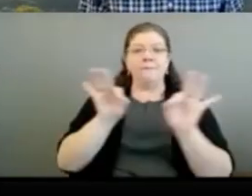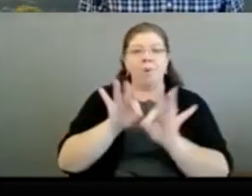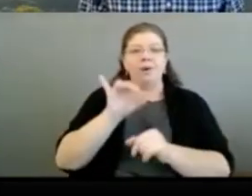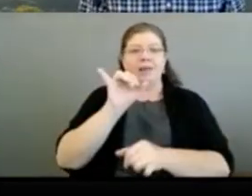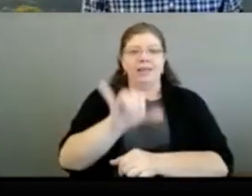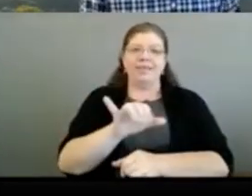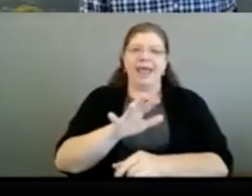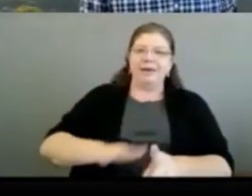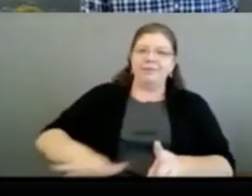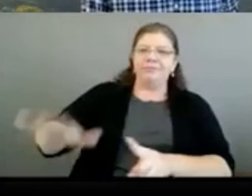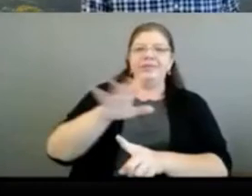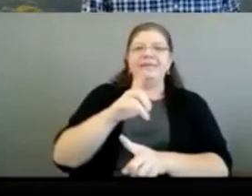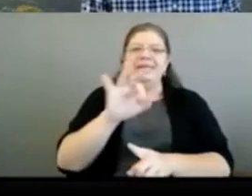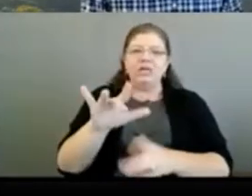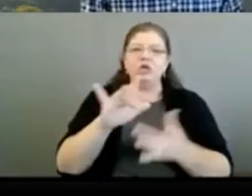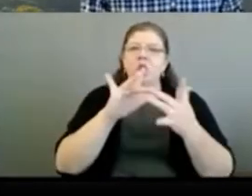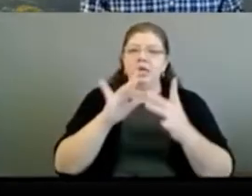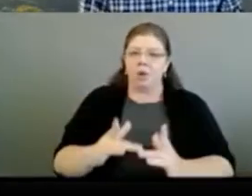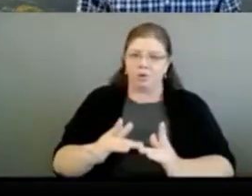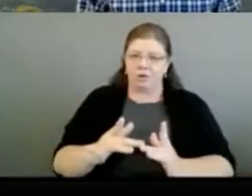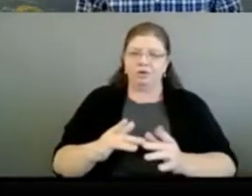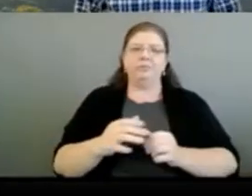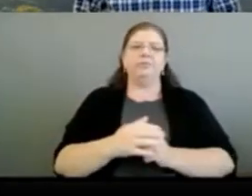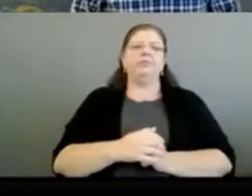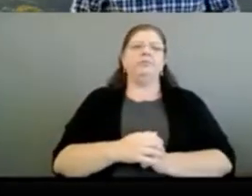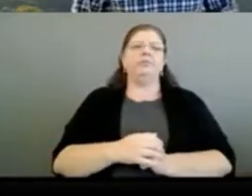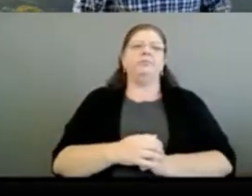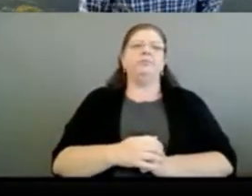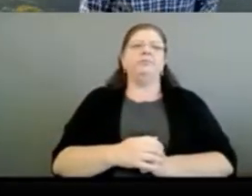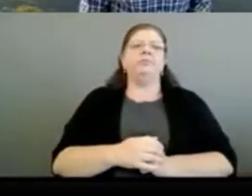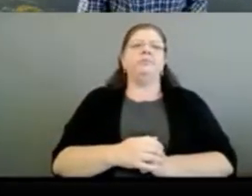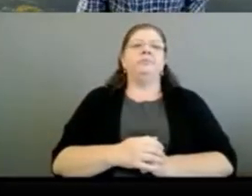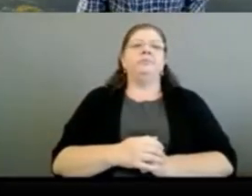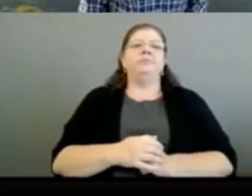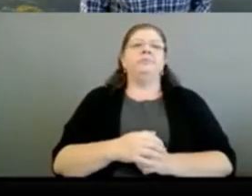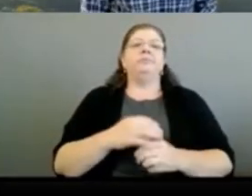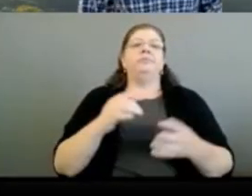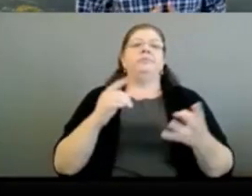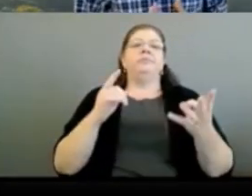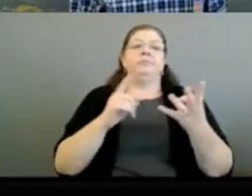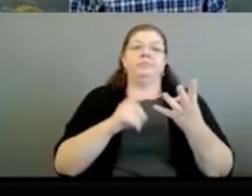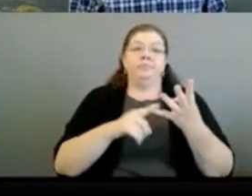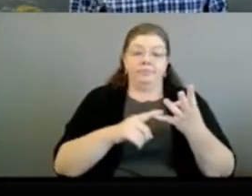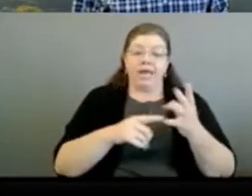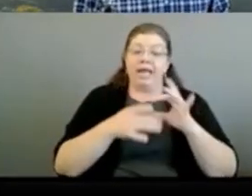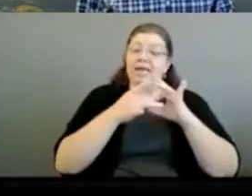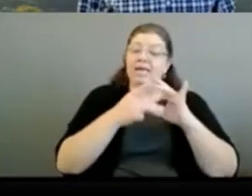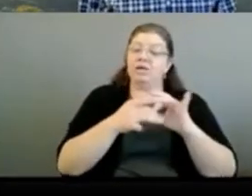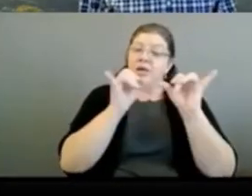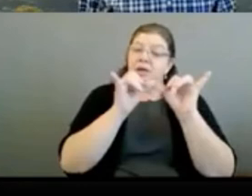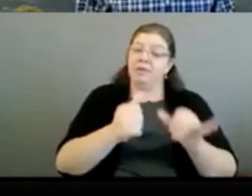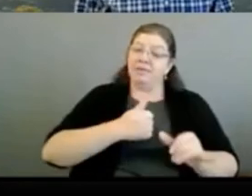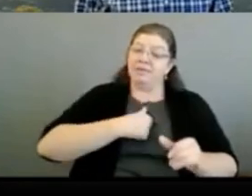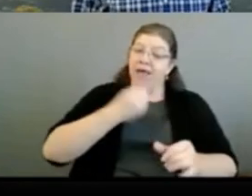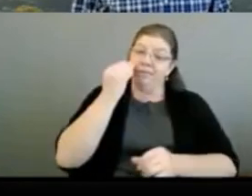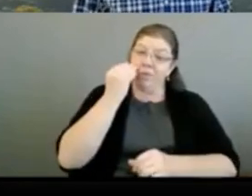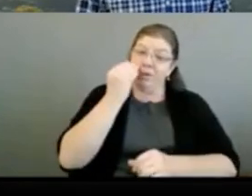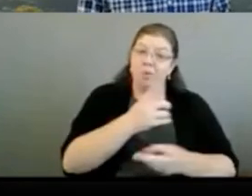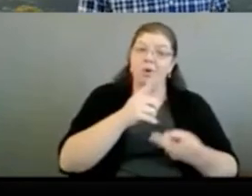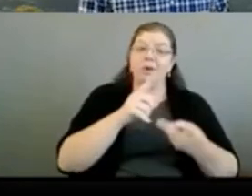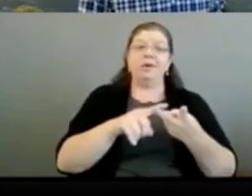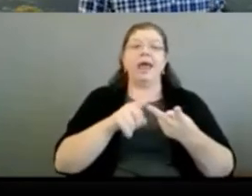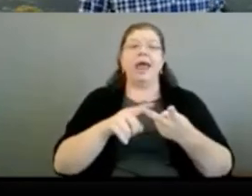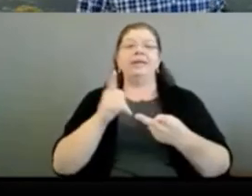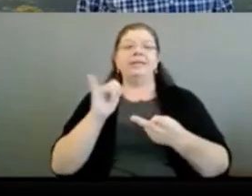digital network. So idea number 4 is that relationships can be measured using both self-report and increasingly